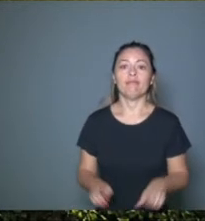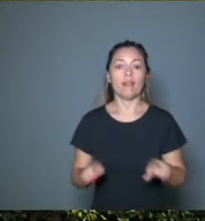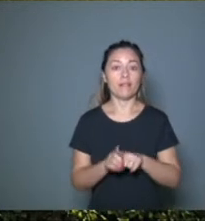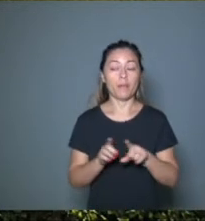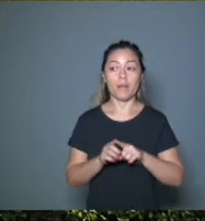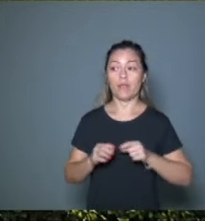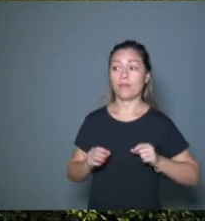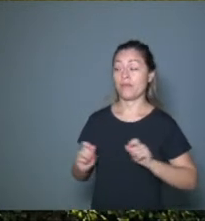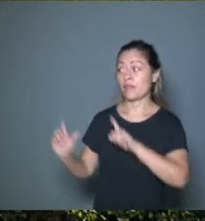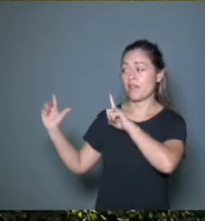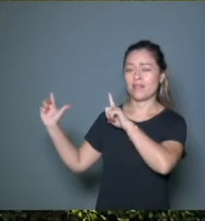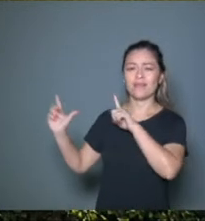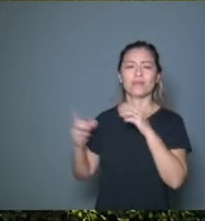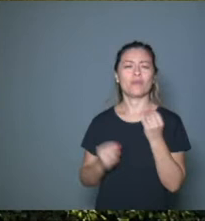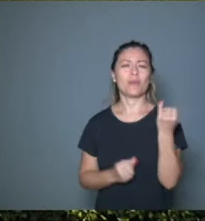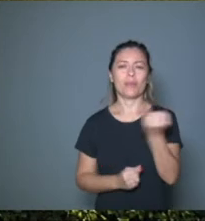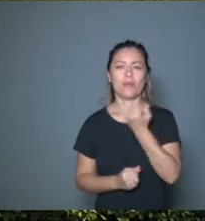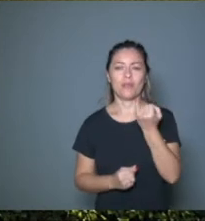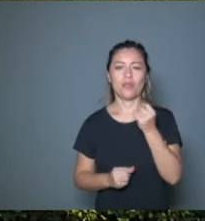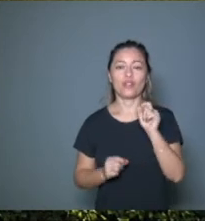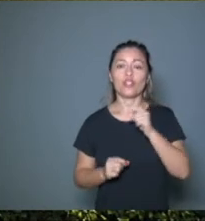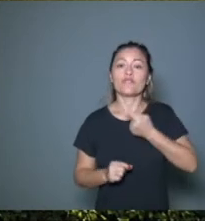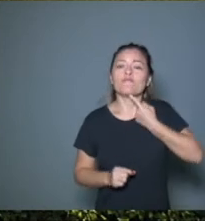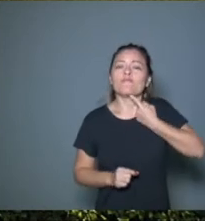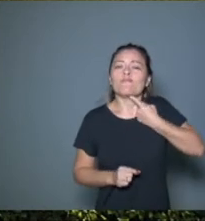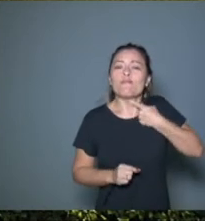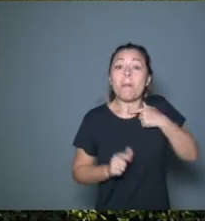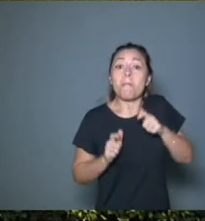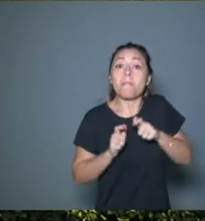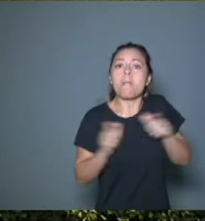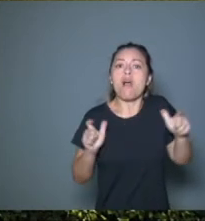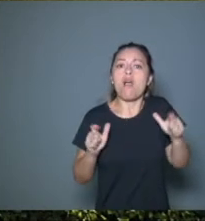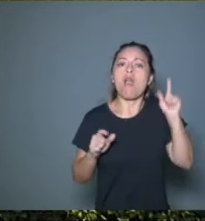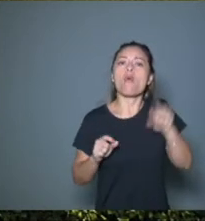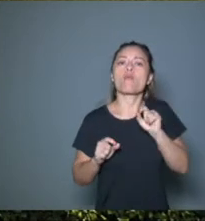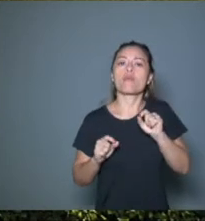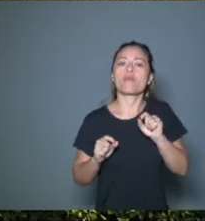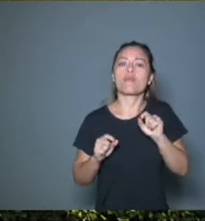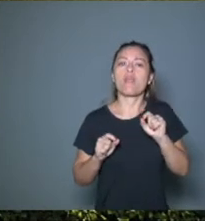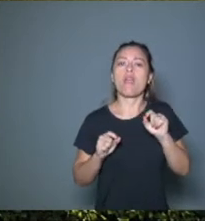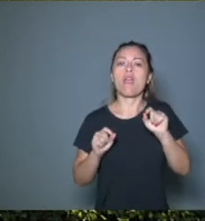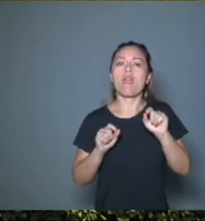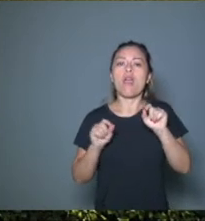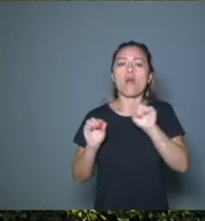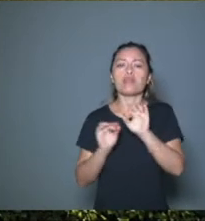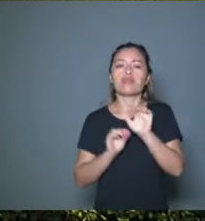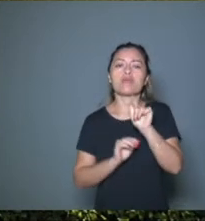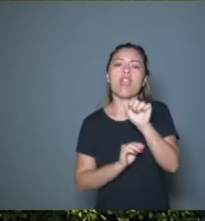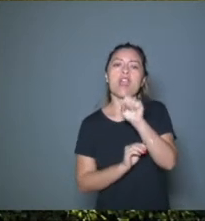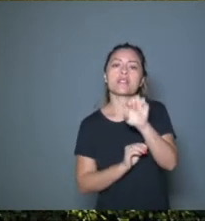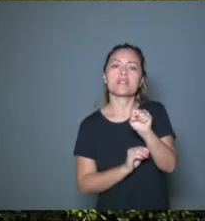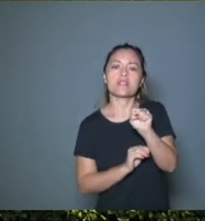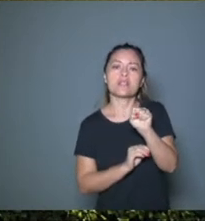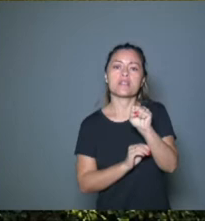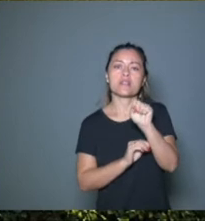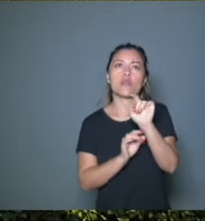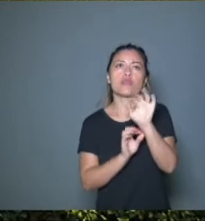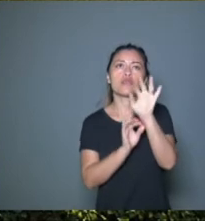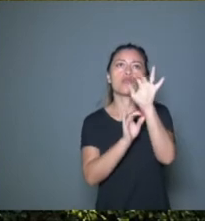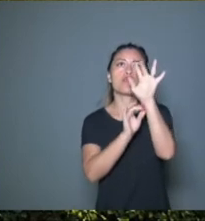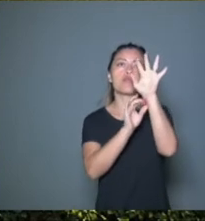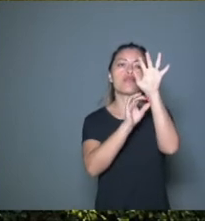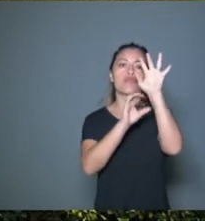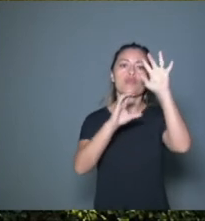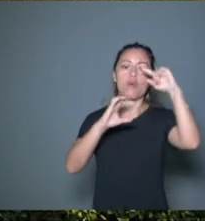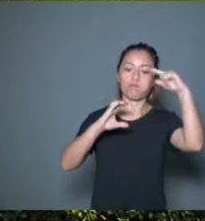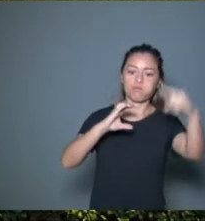Nós, a nossa ambição maior, que é a redução dos gases de efeito estufa. Aqui nós estamos nos